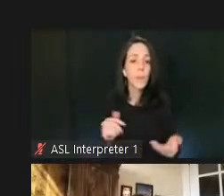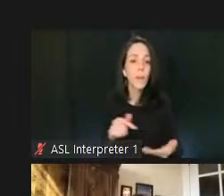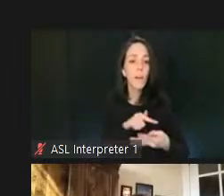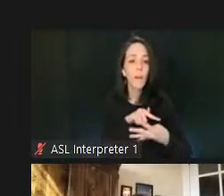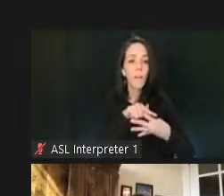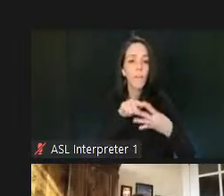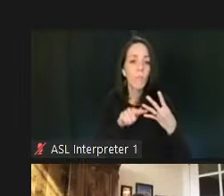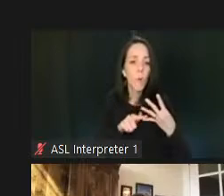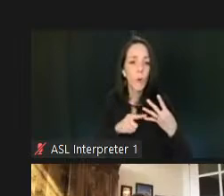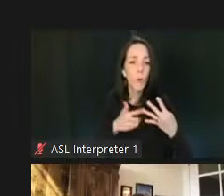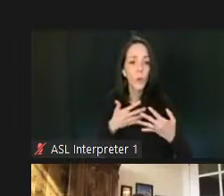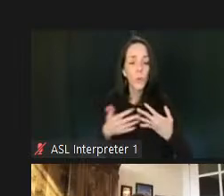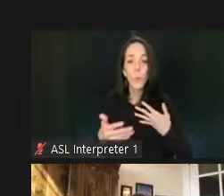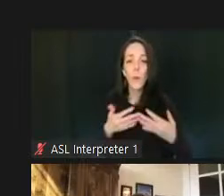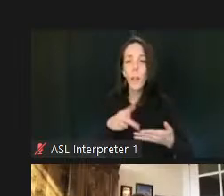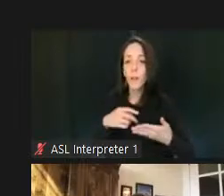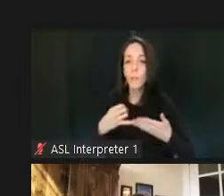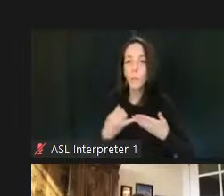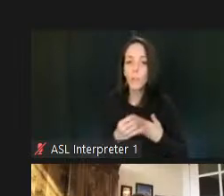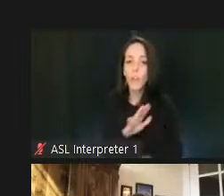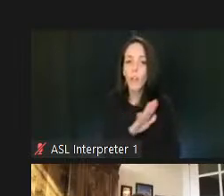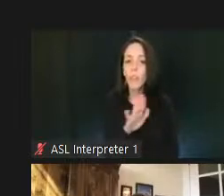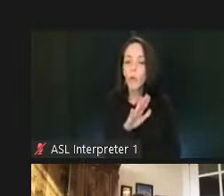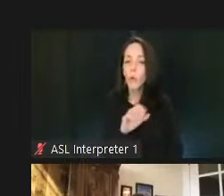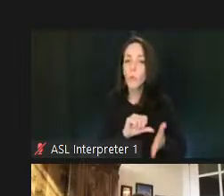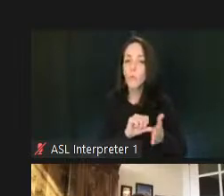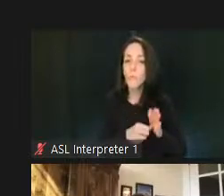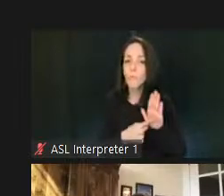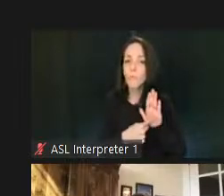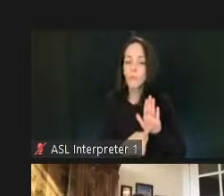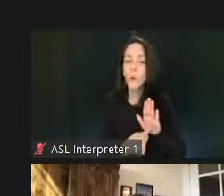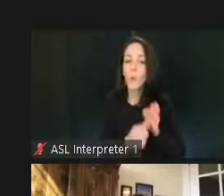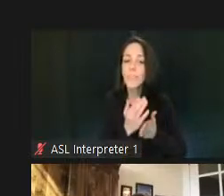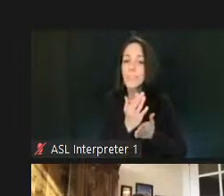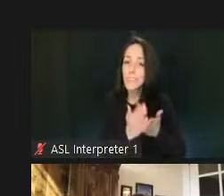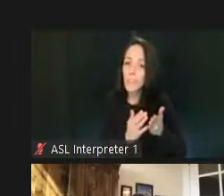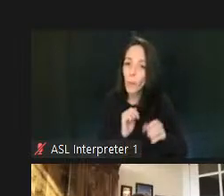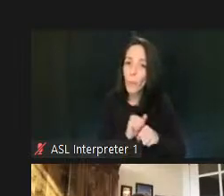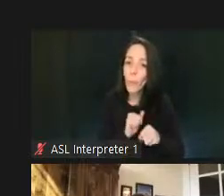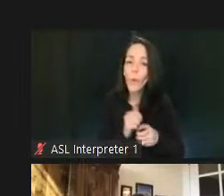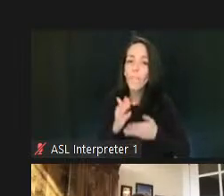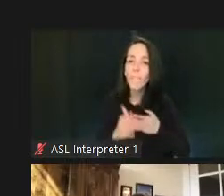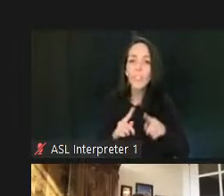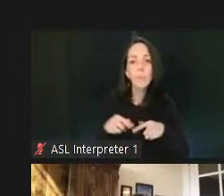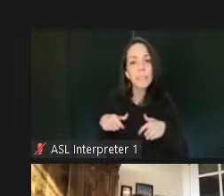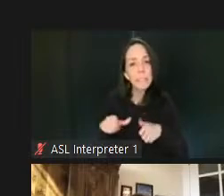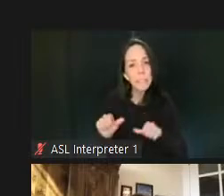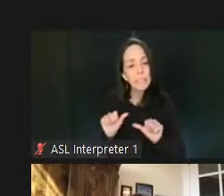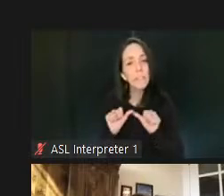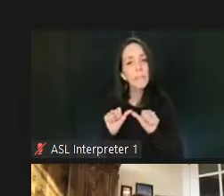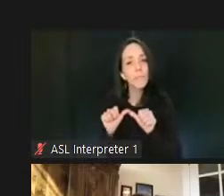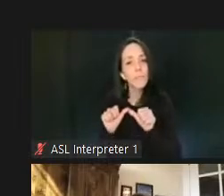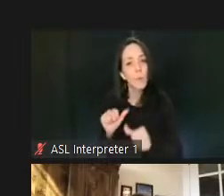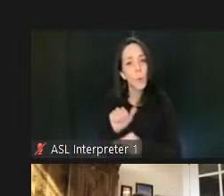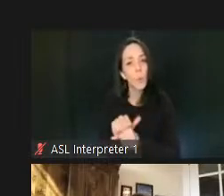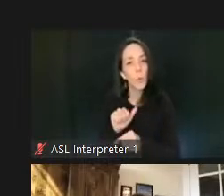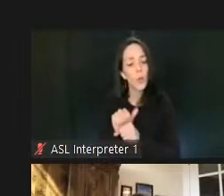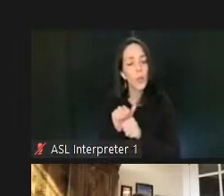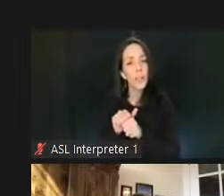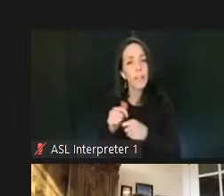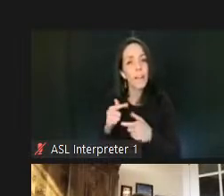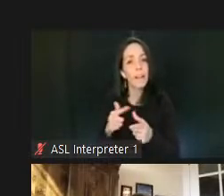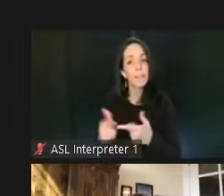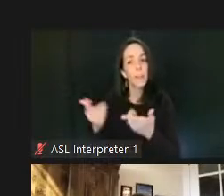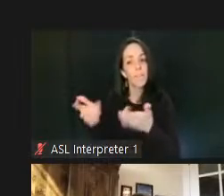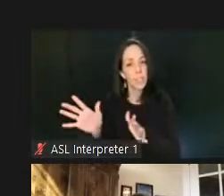believe, gray projects. Those indicate where some of the work has been completed, but some work remains to be done to achieve the completion